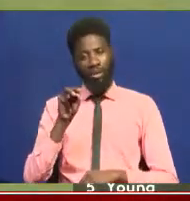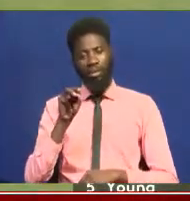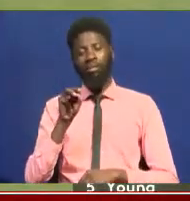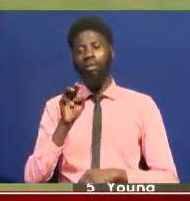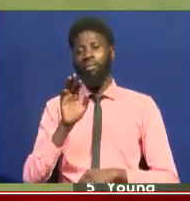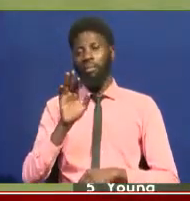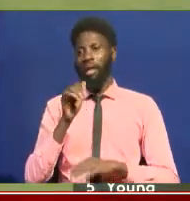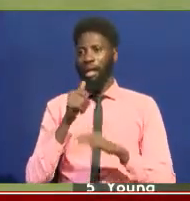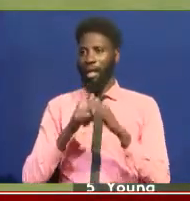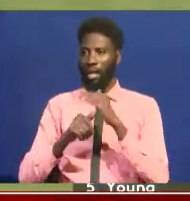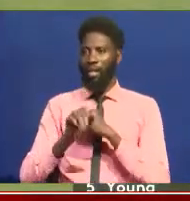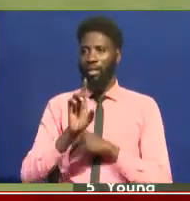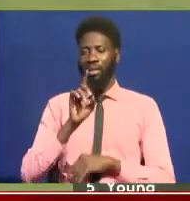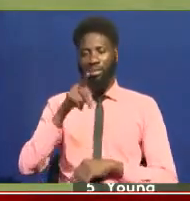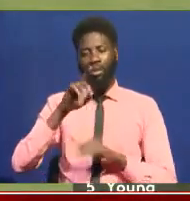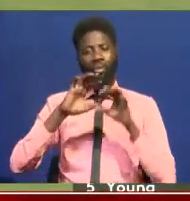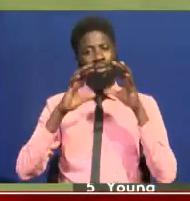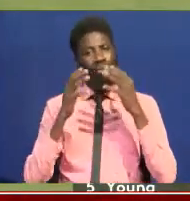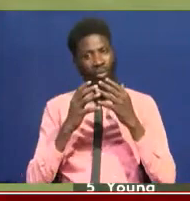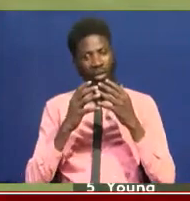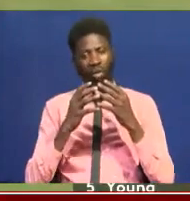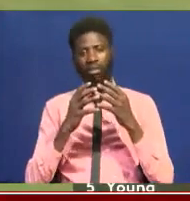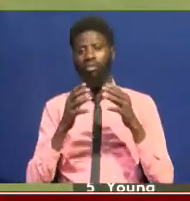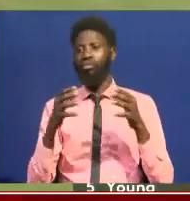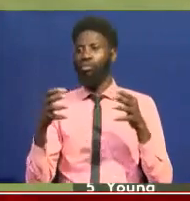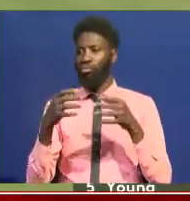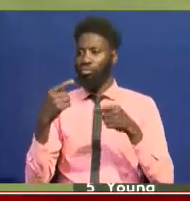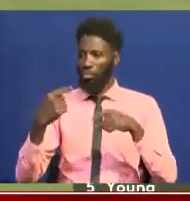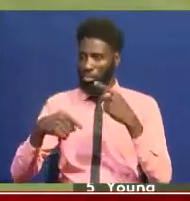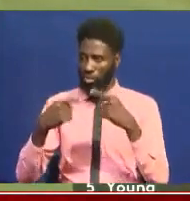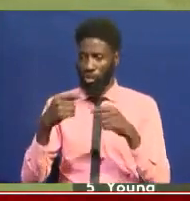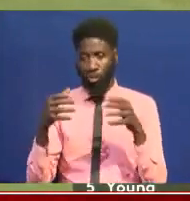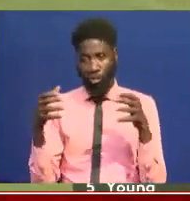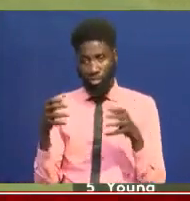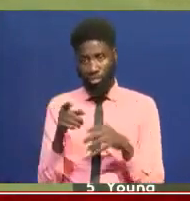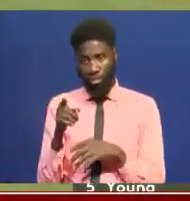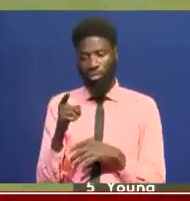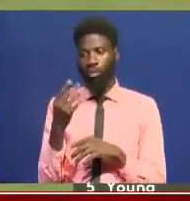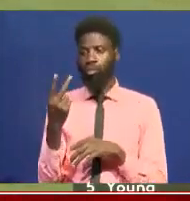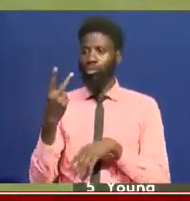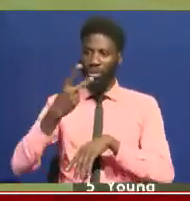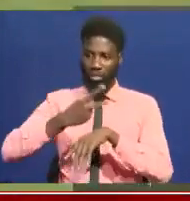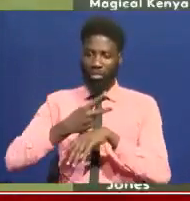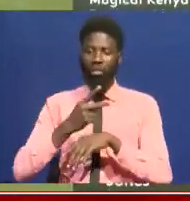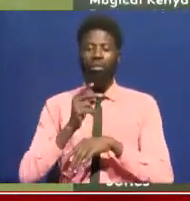World Tour. The golfers who have made the cut have 2 days to get a share of the prize fund.